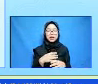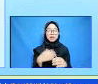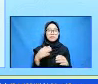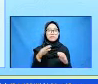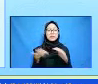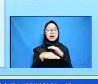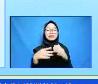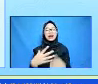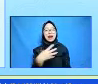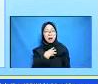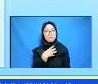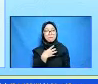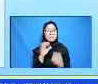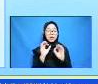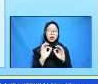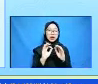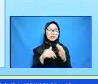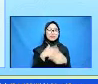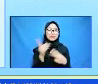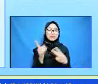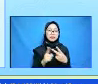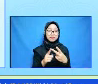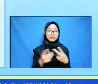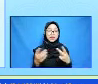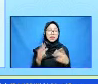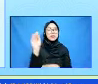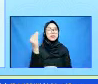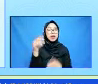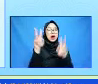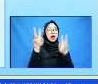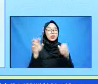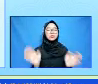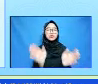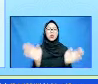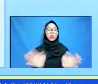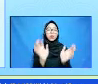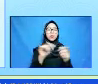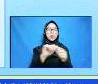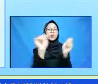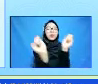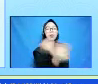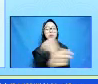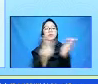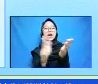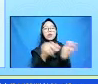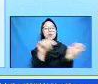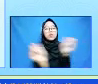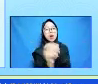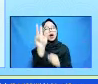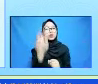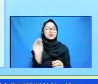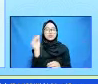encourage policy change on inclusion for climate with affirmative-oriented